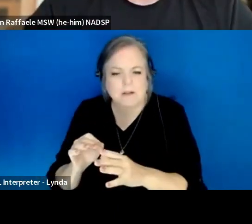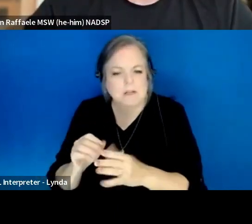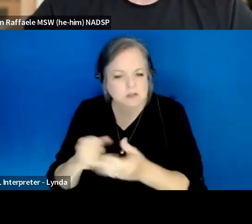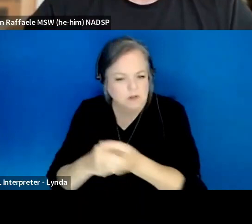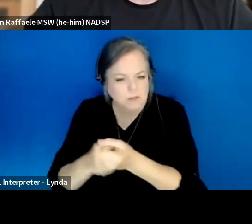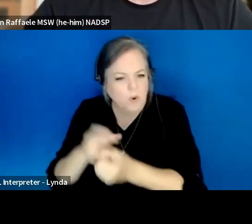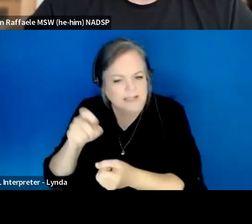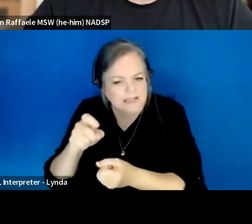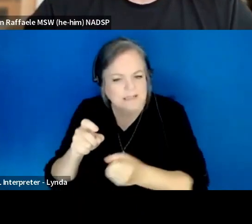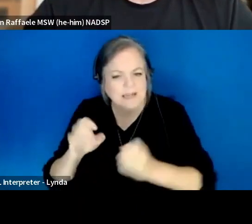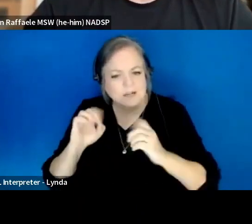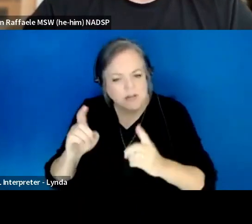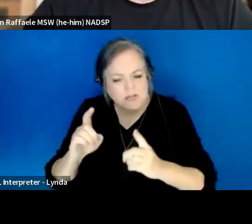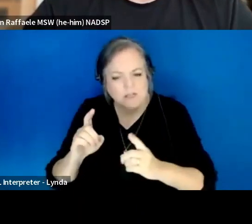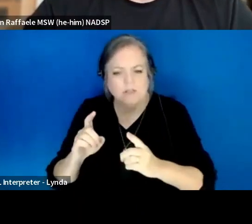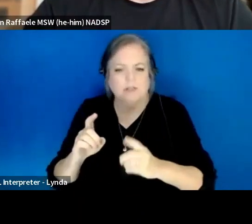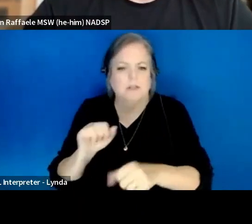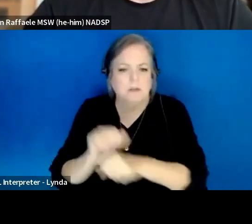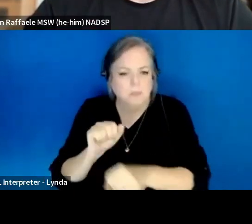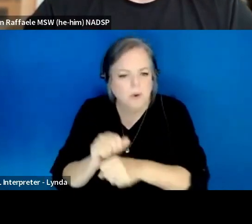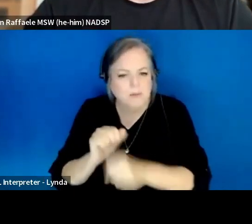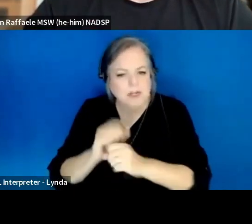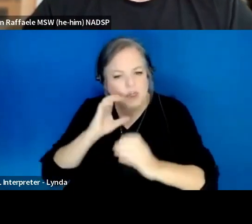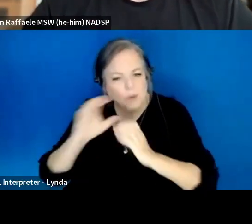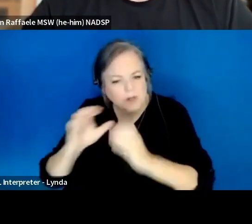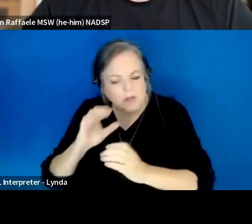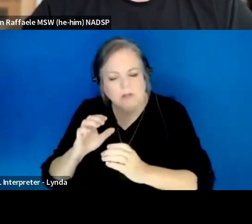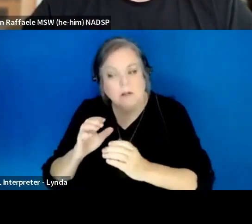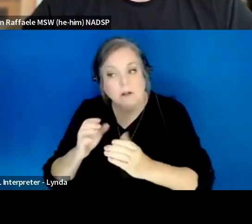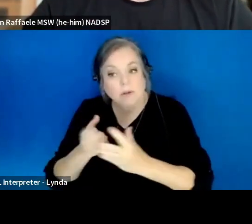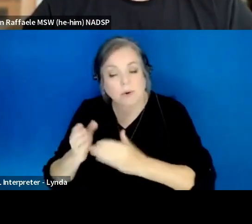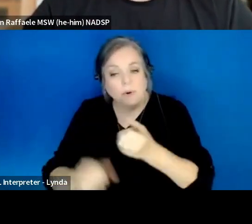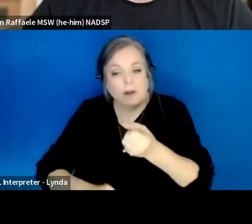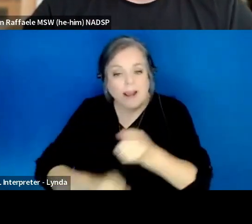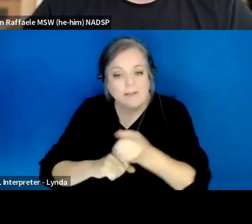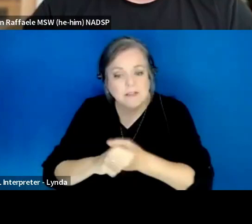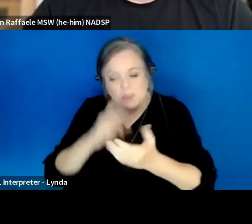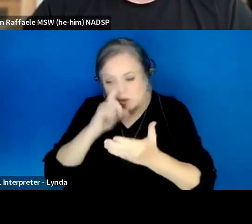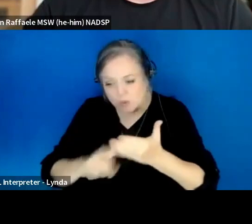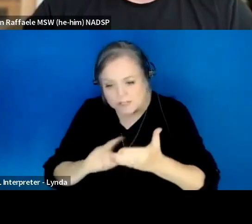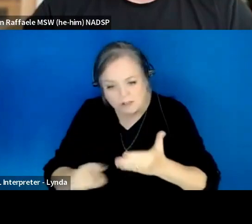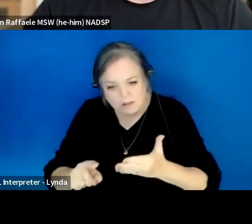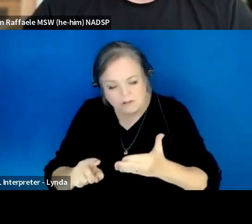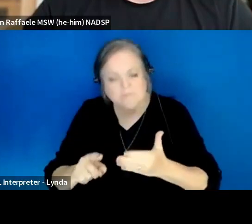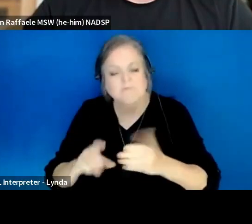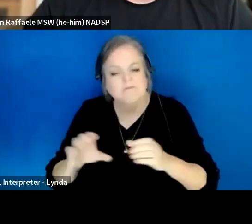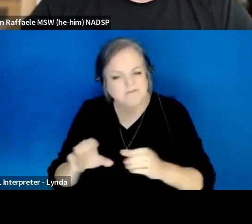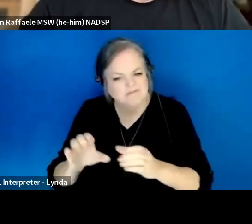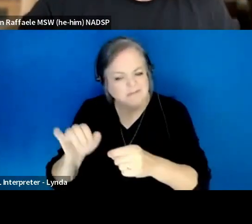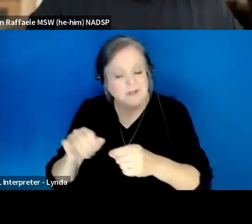employment, and community living through advocacy, research, and practice. So we're really very glad to partner on this vaccine outreach